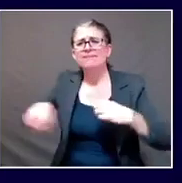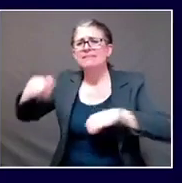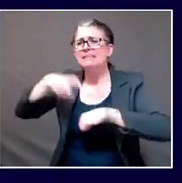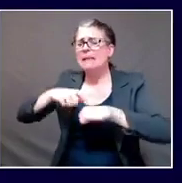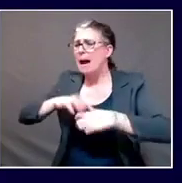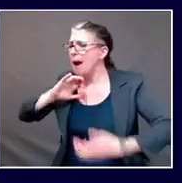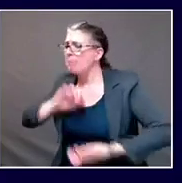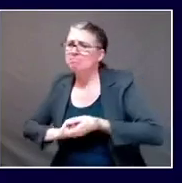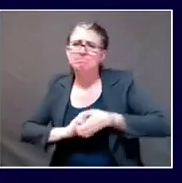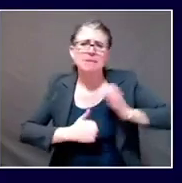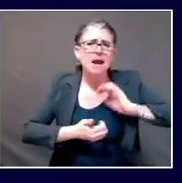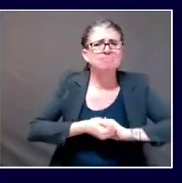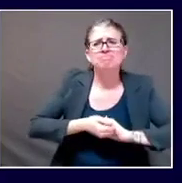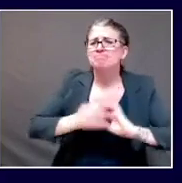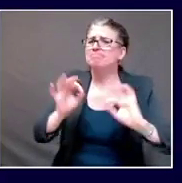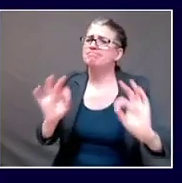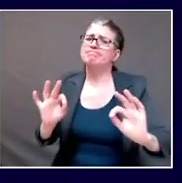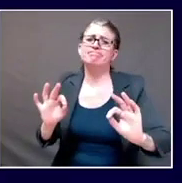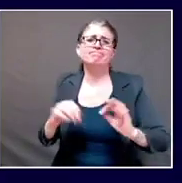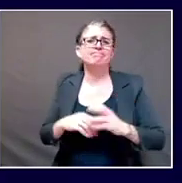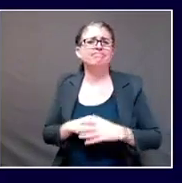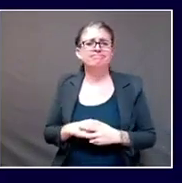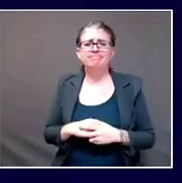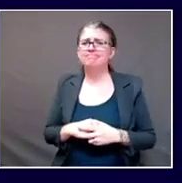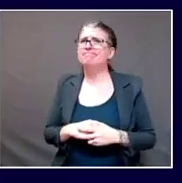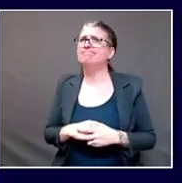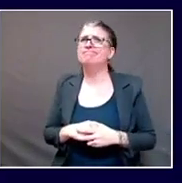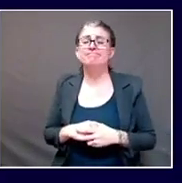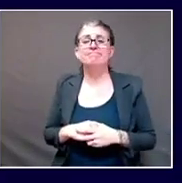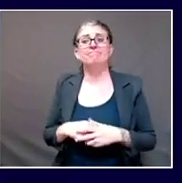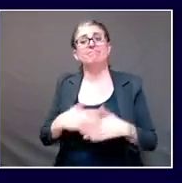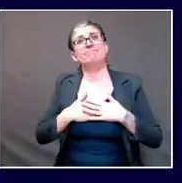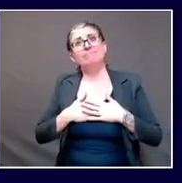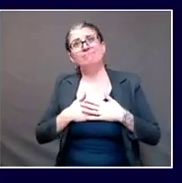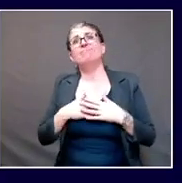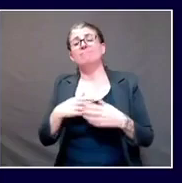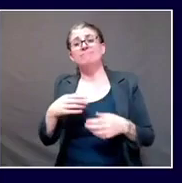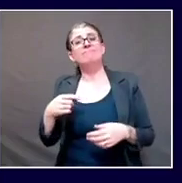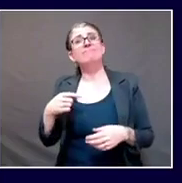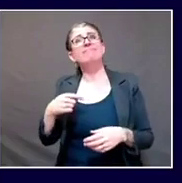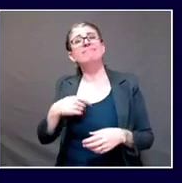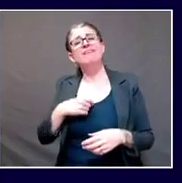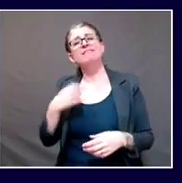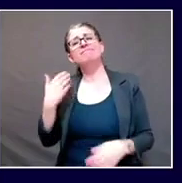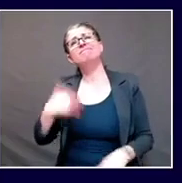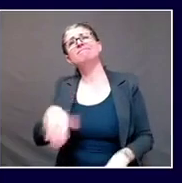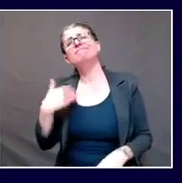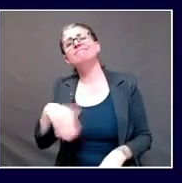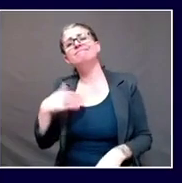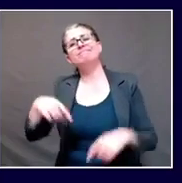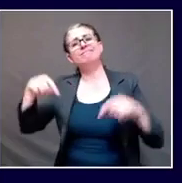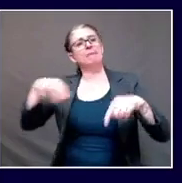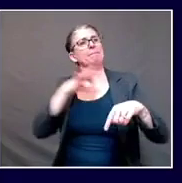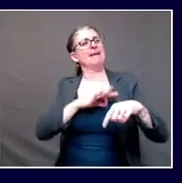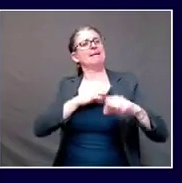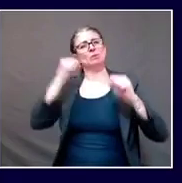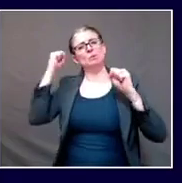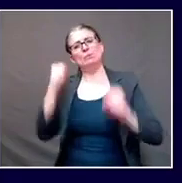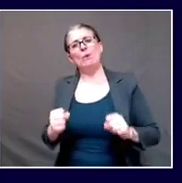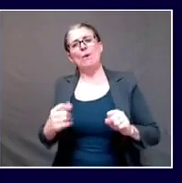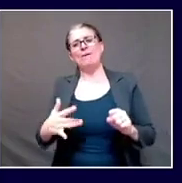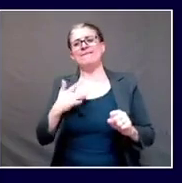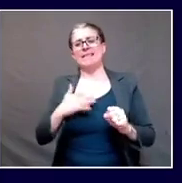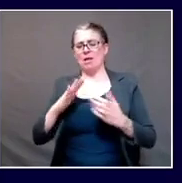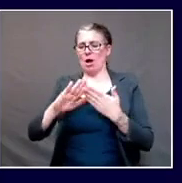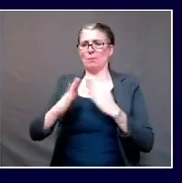when I, when I, when I was moving to Maine talked about the spirit of community and for me, this was example, 1900 something of the